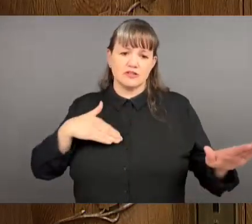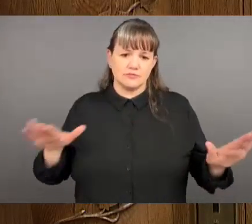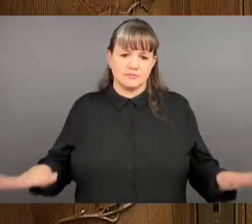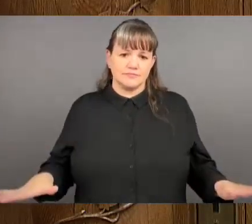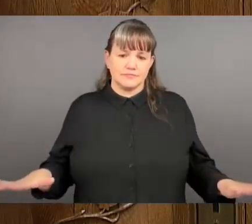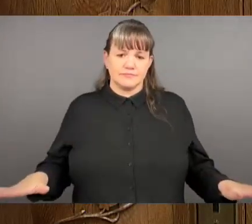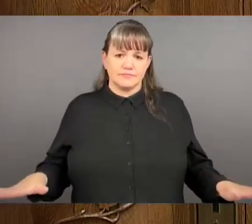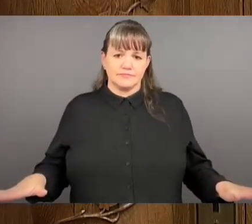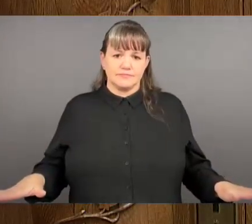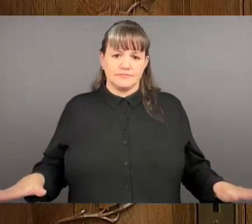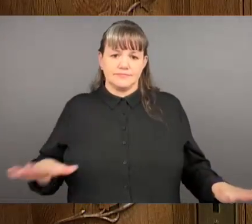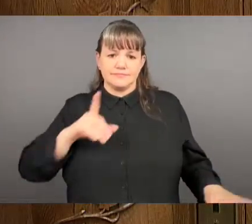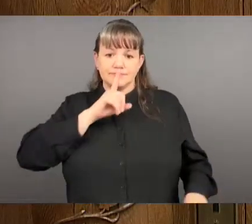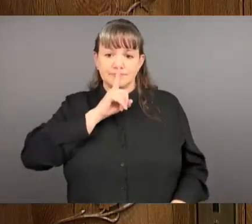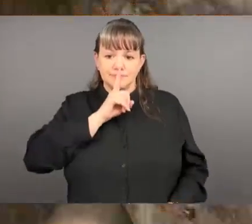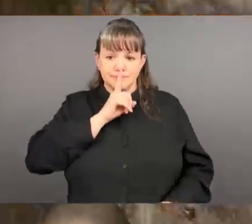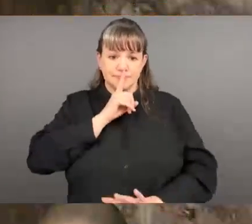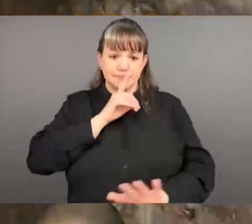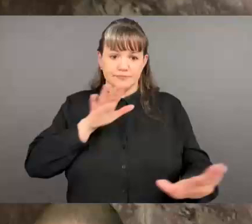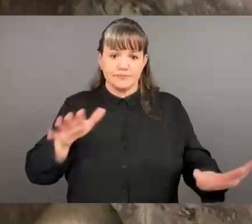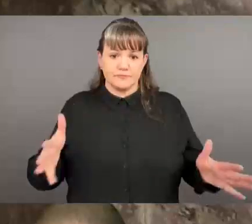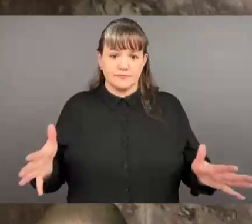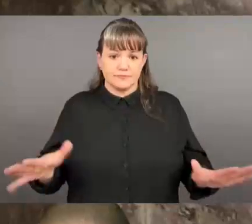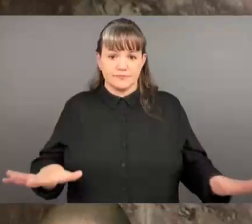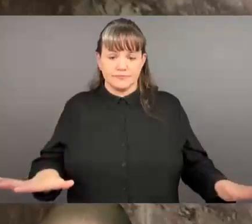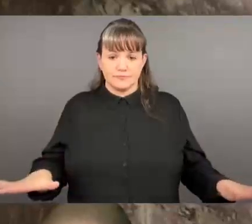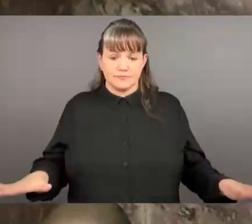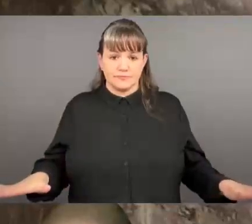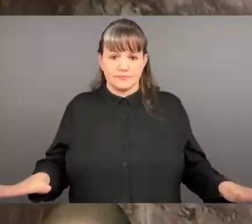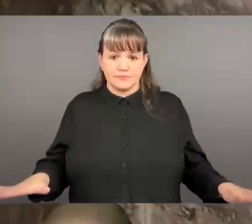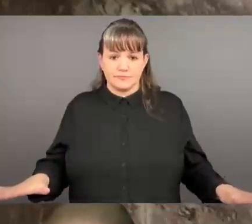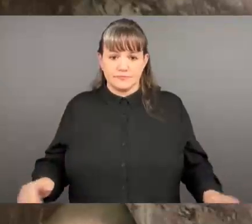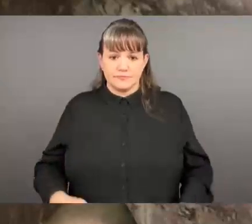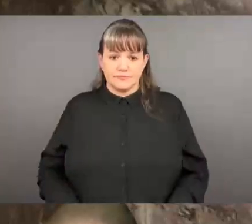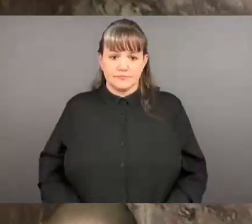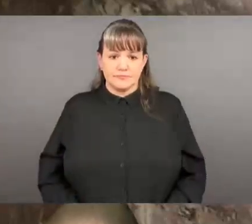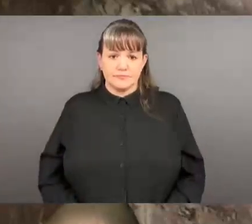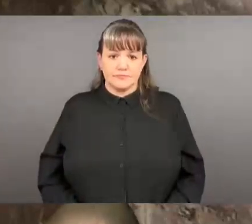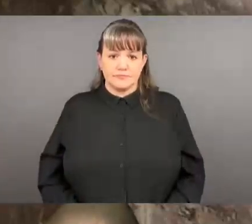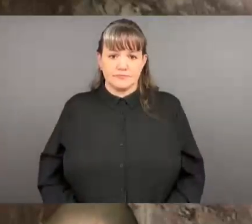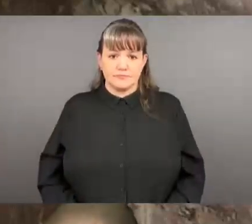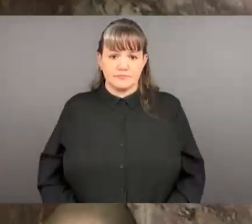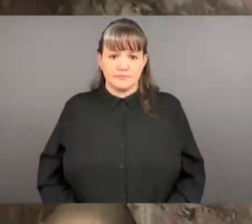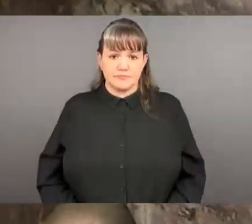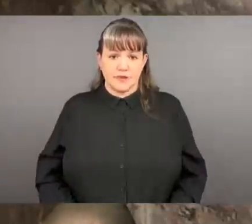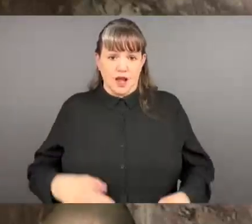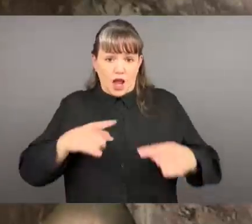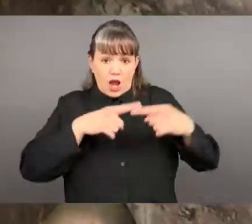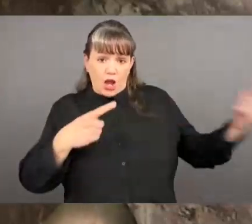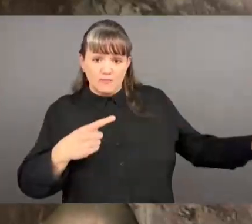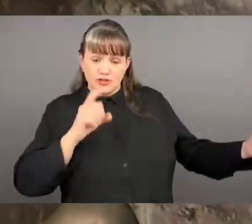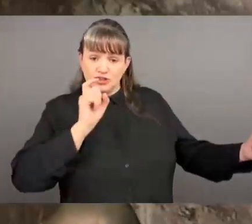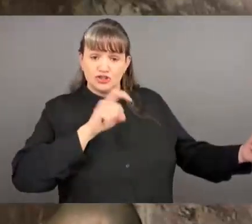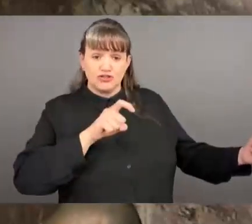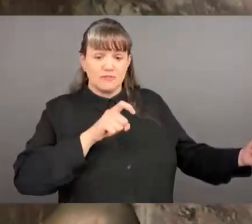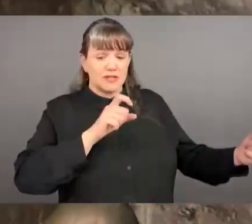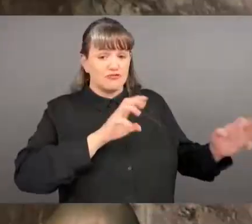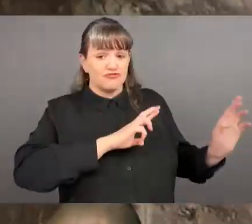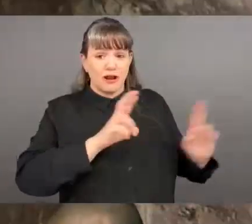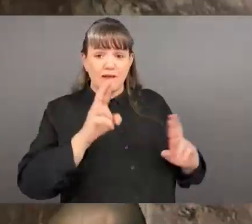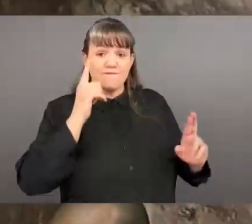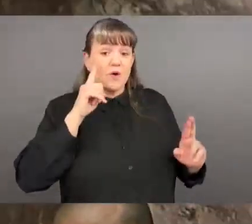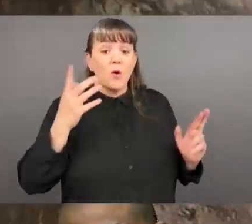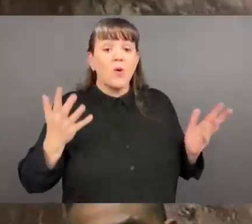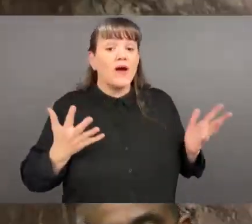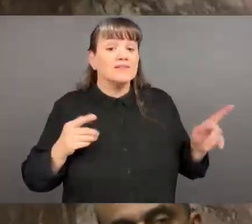Actually, Honourable Speaker, what the opposition needs to get ready for is for a government that is committed to ensuring long-term sustainable funding for